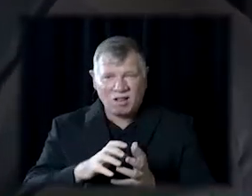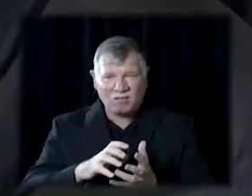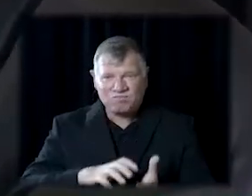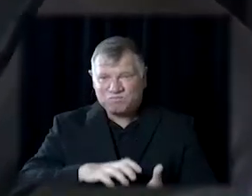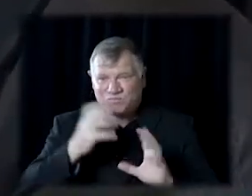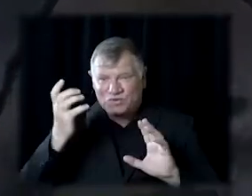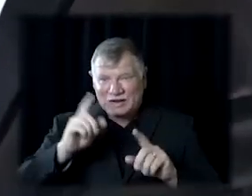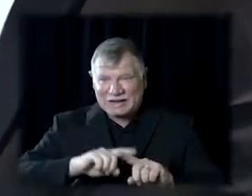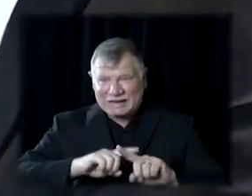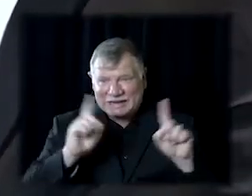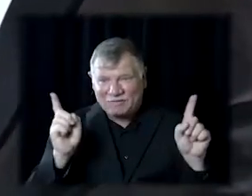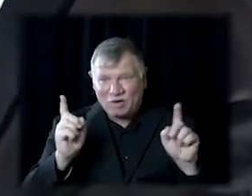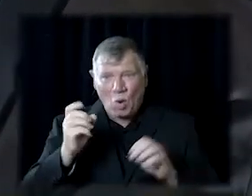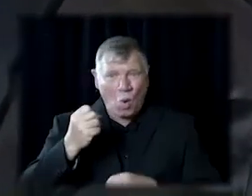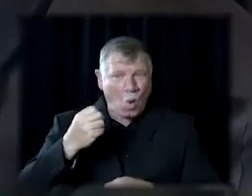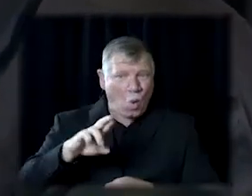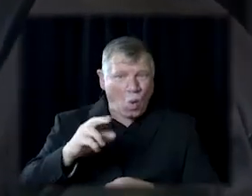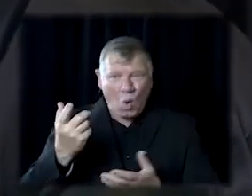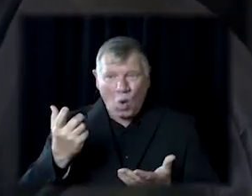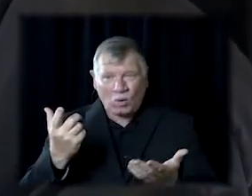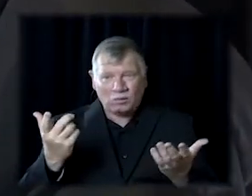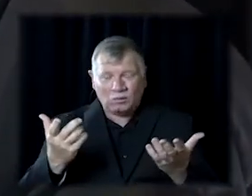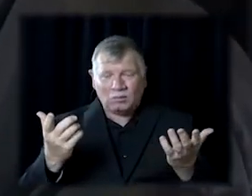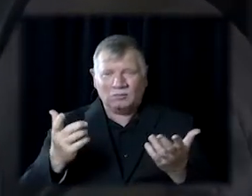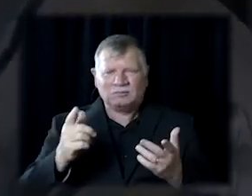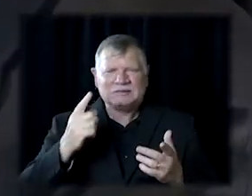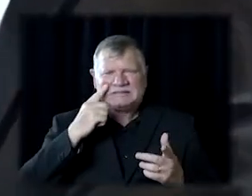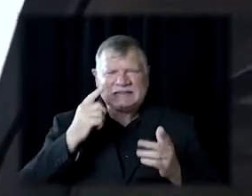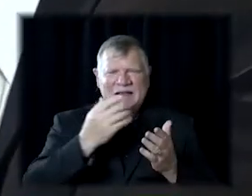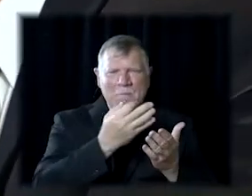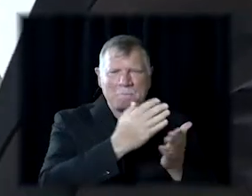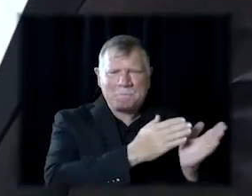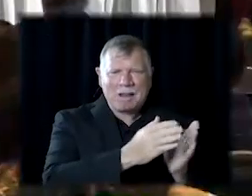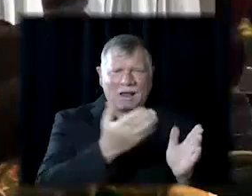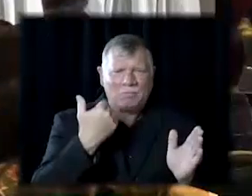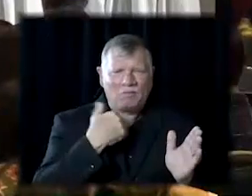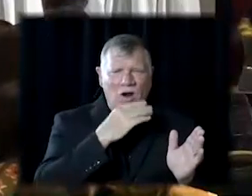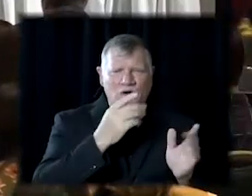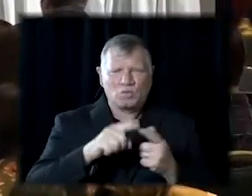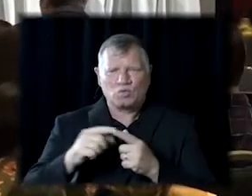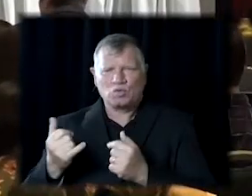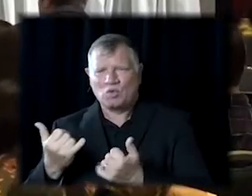a little bit different? How do you see the two fiscal plans?